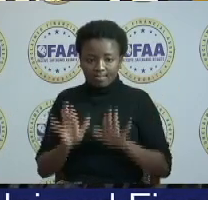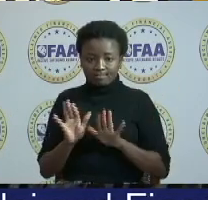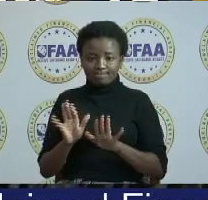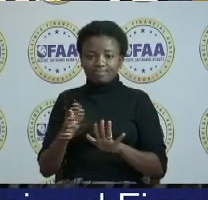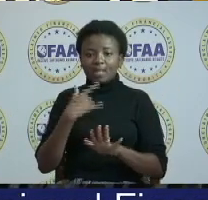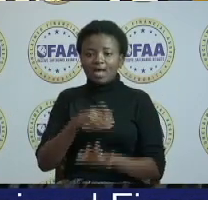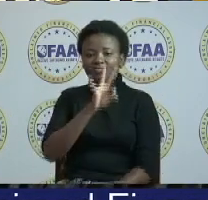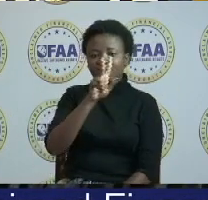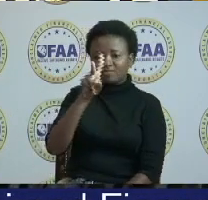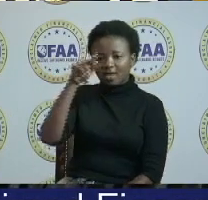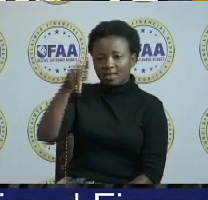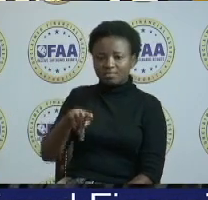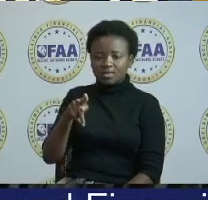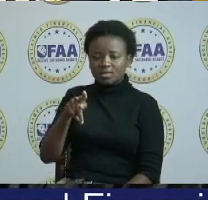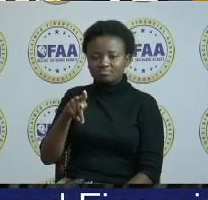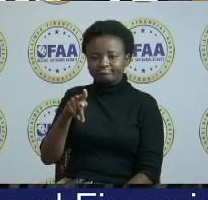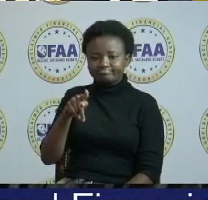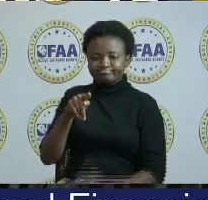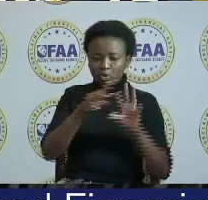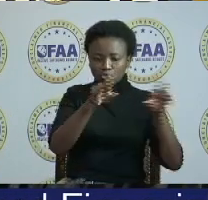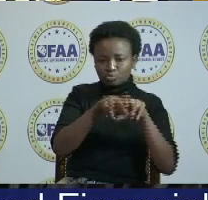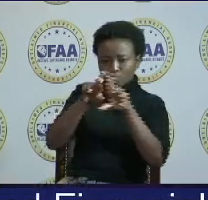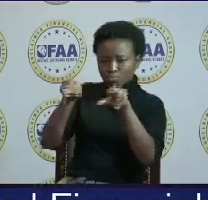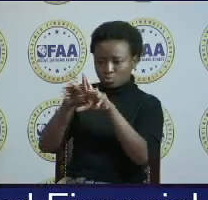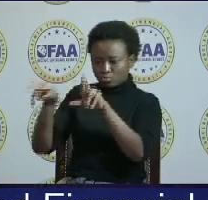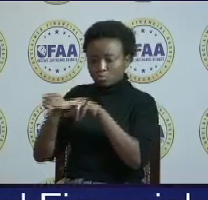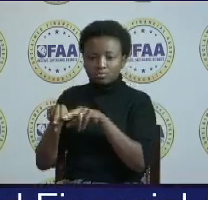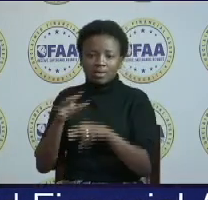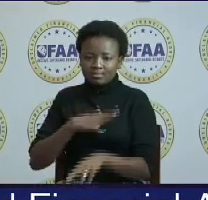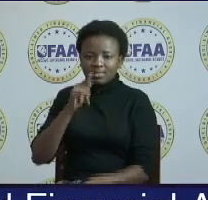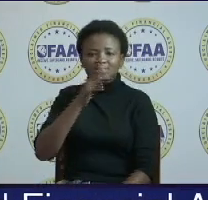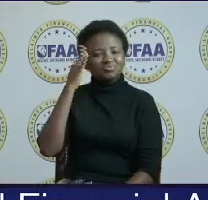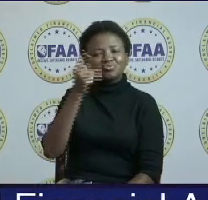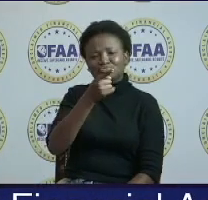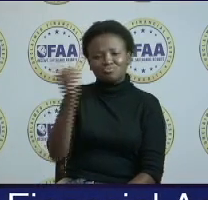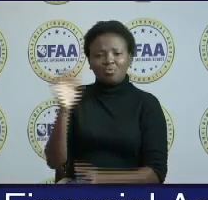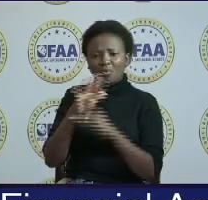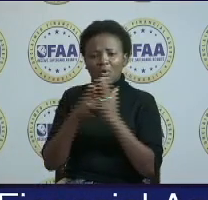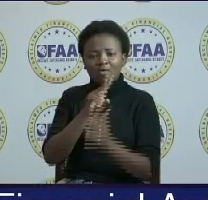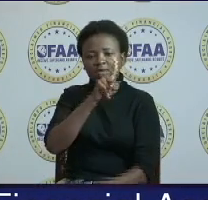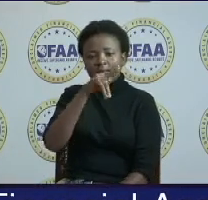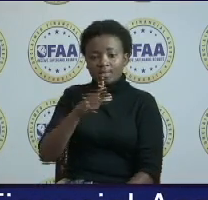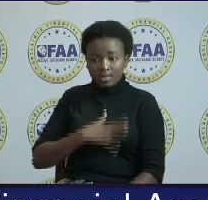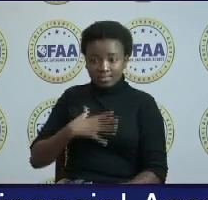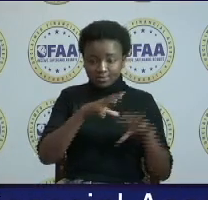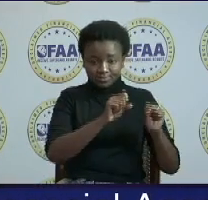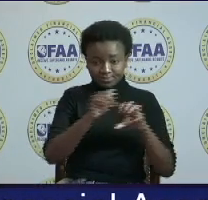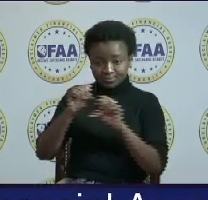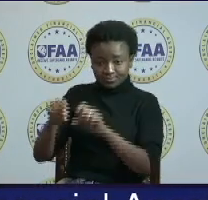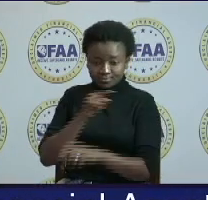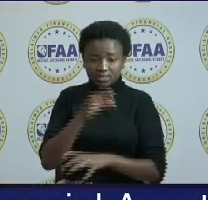three VIP lounges, and I guaranteed you that you are all VIPs. So take advantage of that. Very